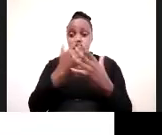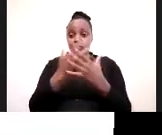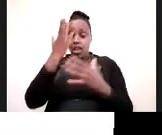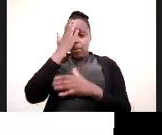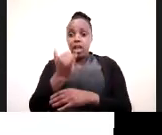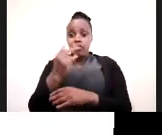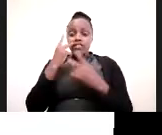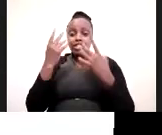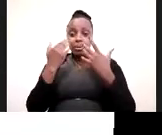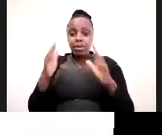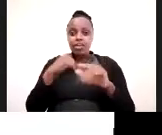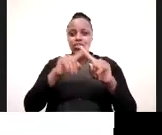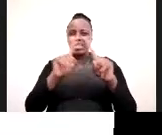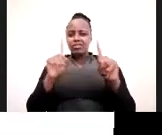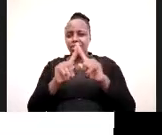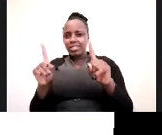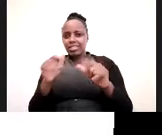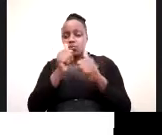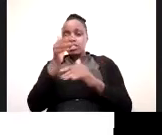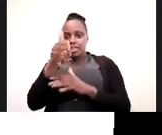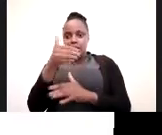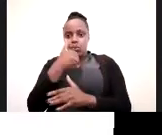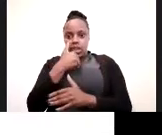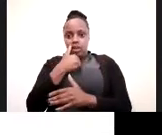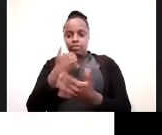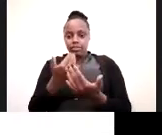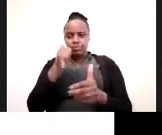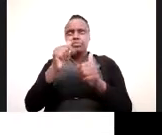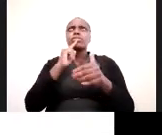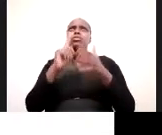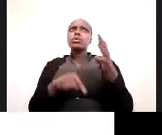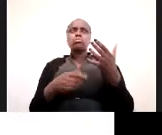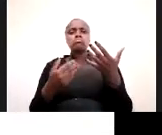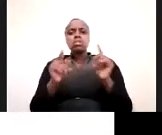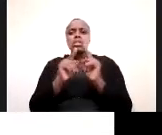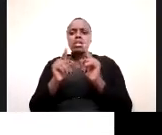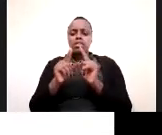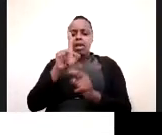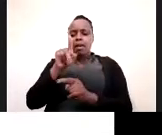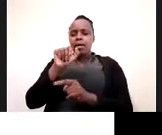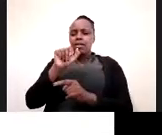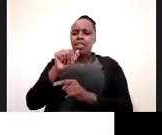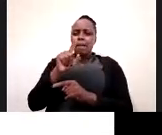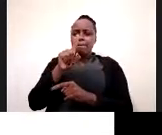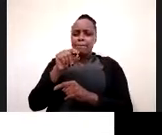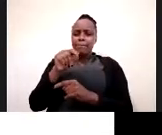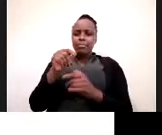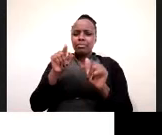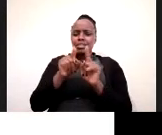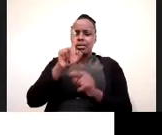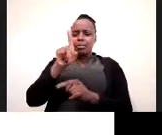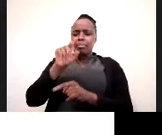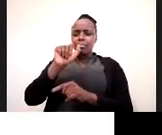acknowledge that there are differences in the, I would say, in the pathogenic in the pathogens that can